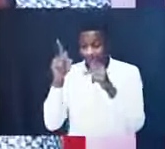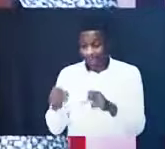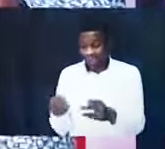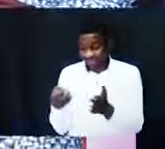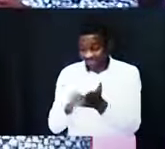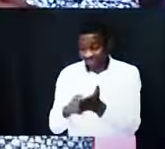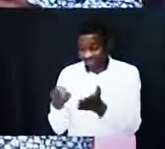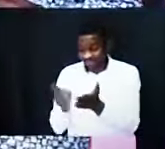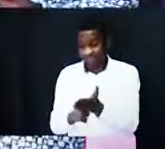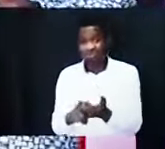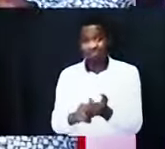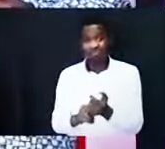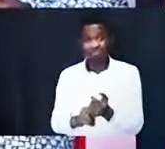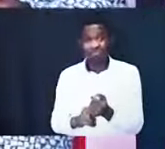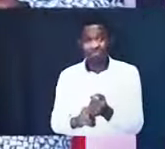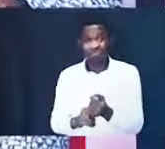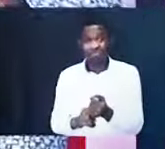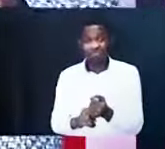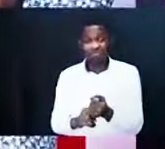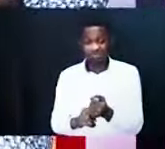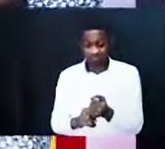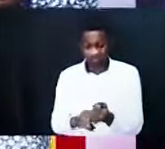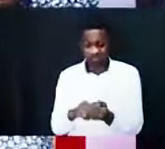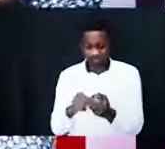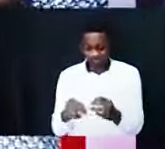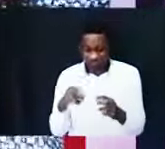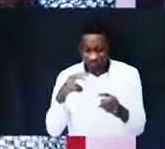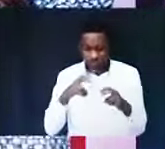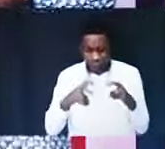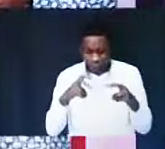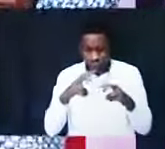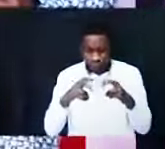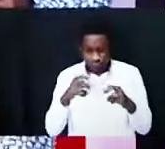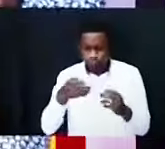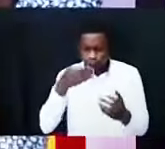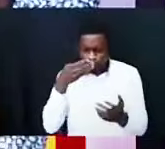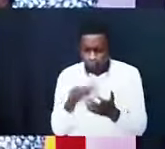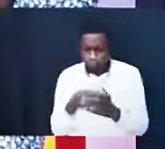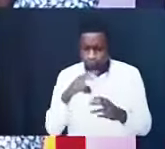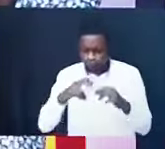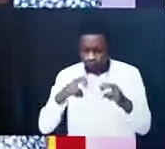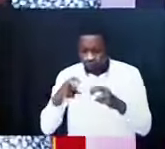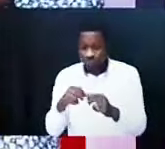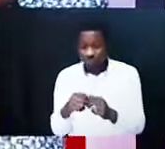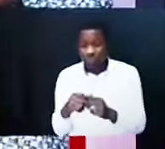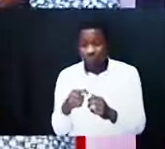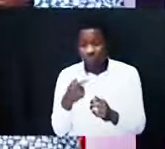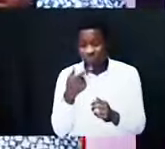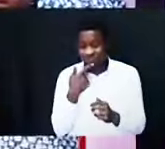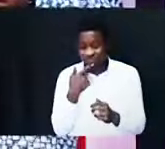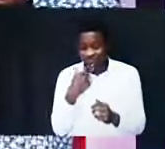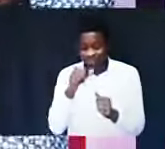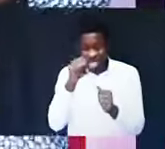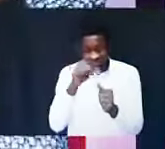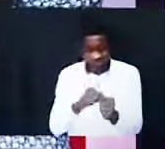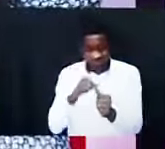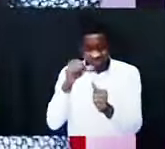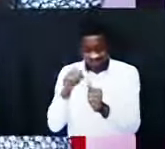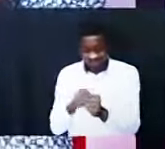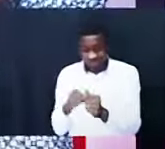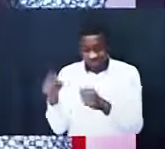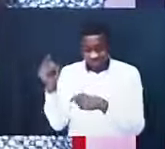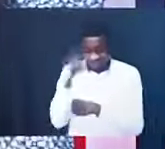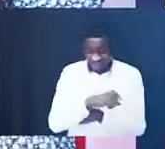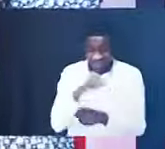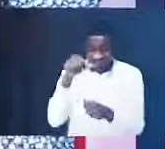Who said he did a good research? So he's using the word each day and each night. Now, where